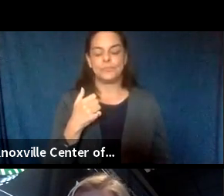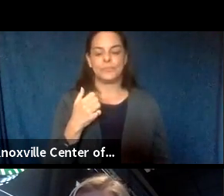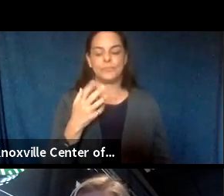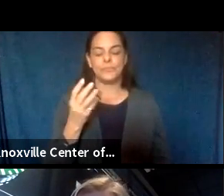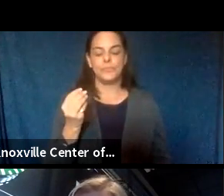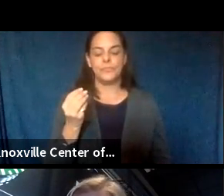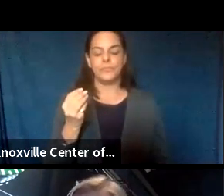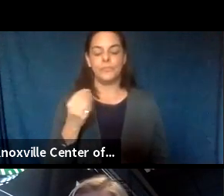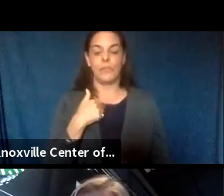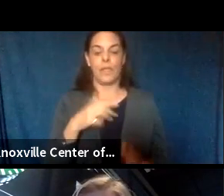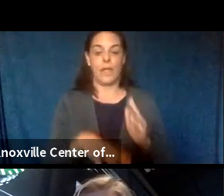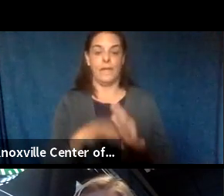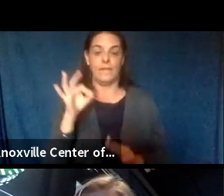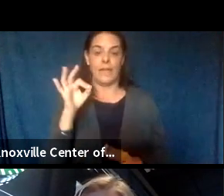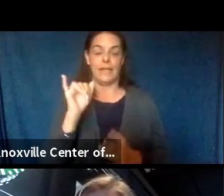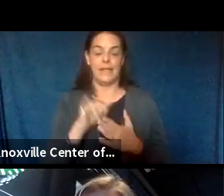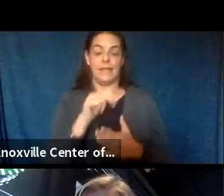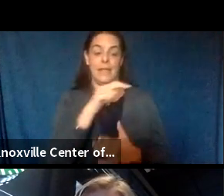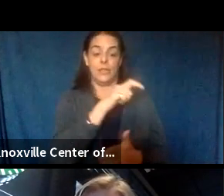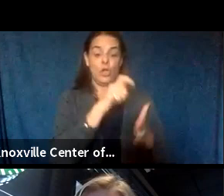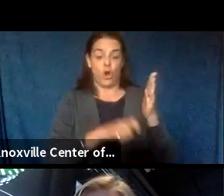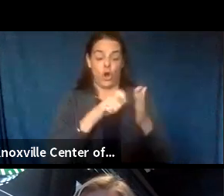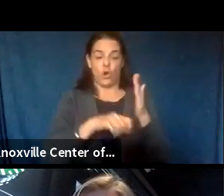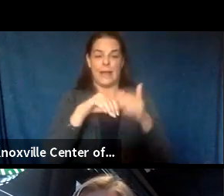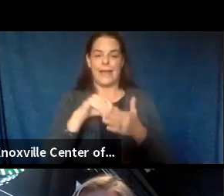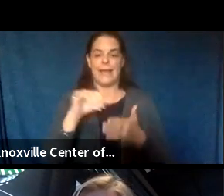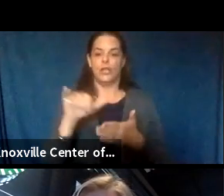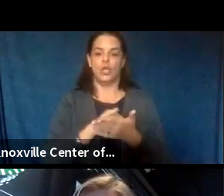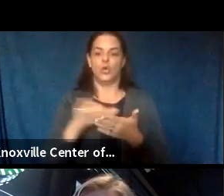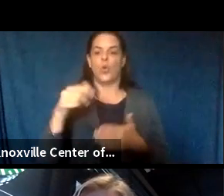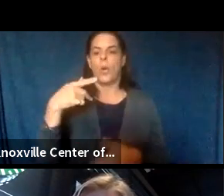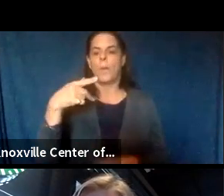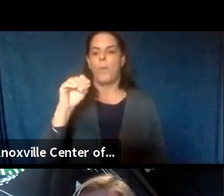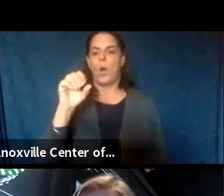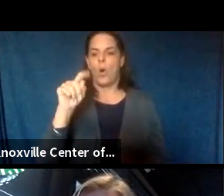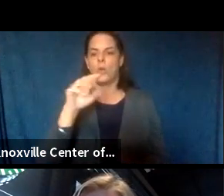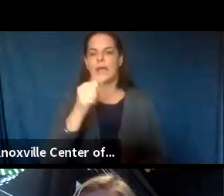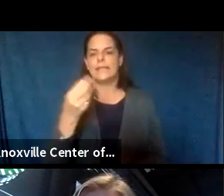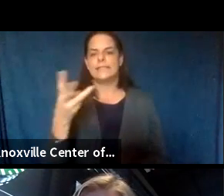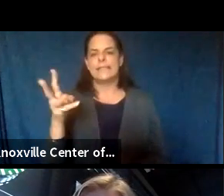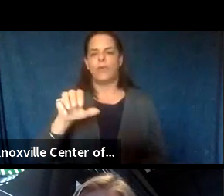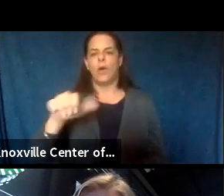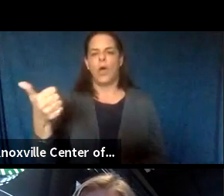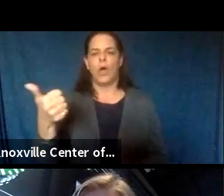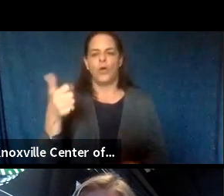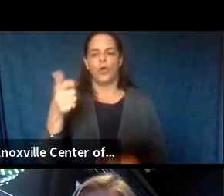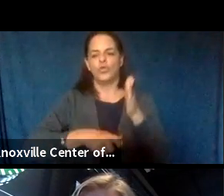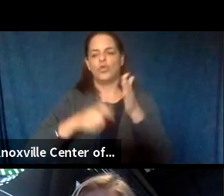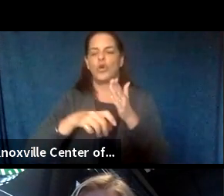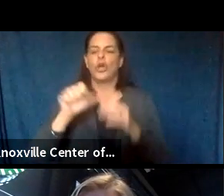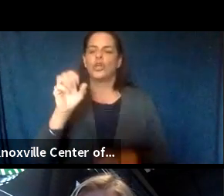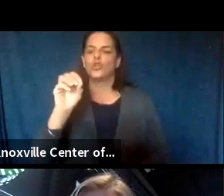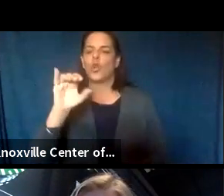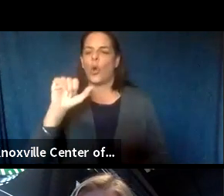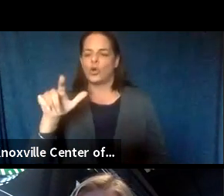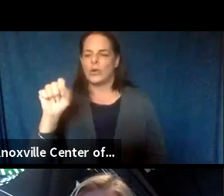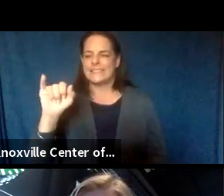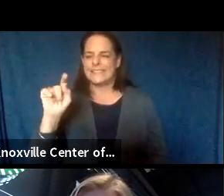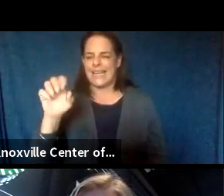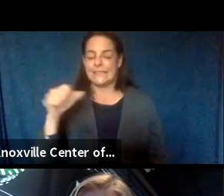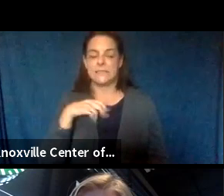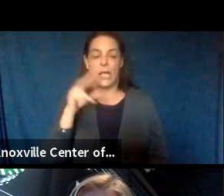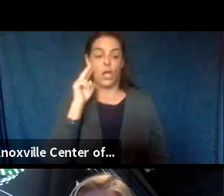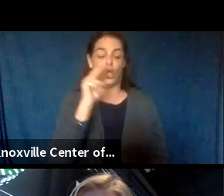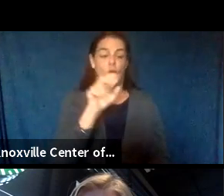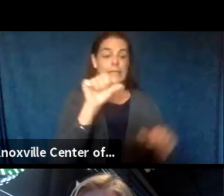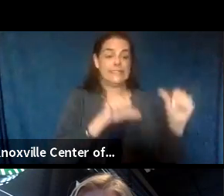And what I found out was that the articles were in the New York Post and several other articles, several sort of social sites. And I looked in the